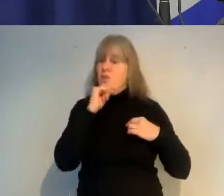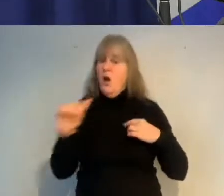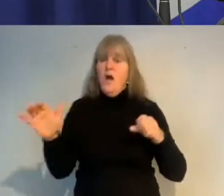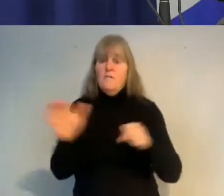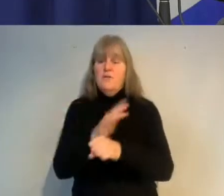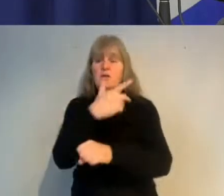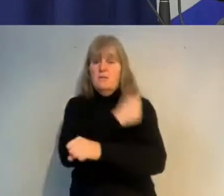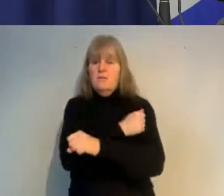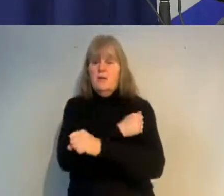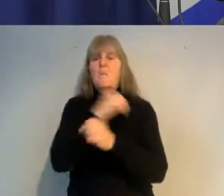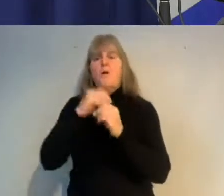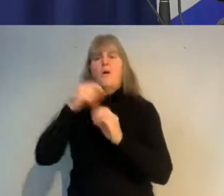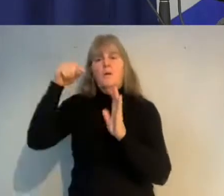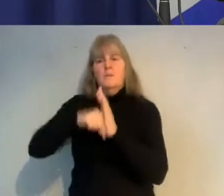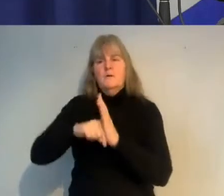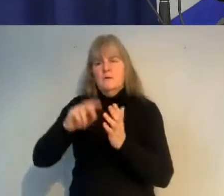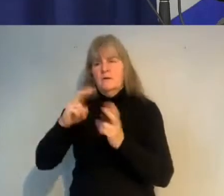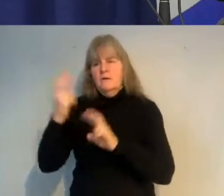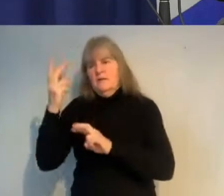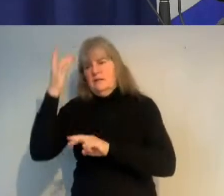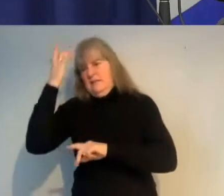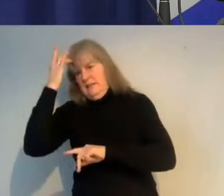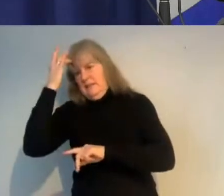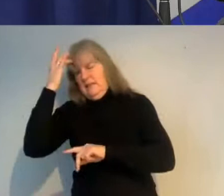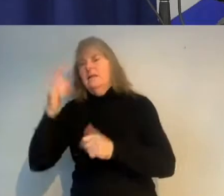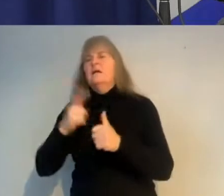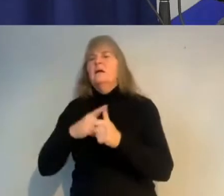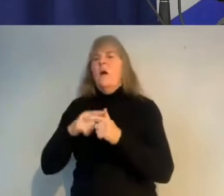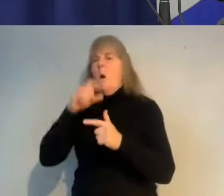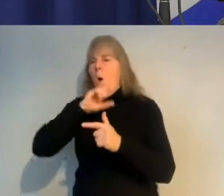who are older, and those with chronic disease.